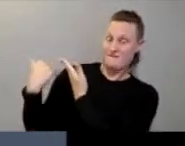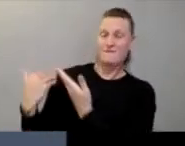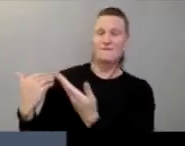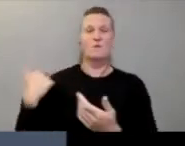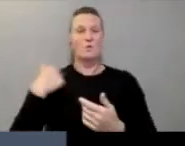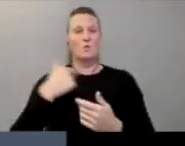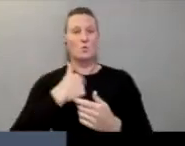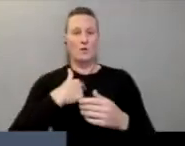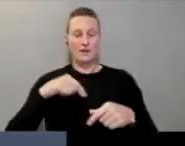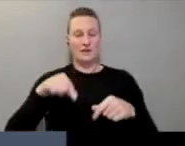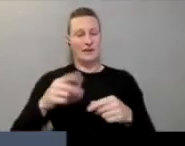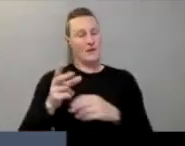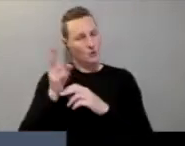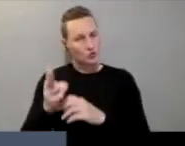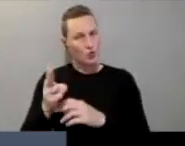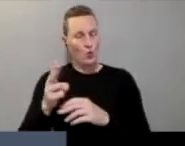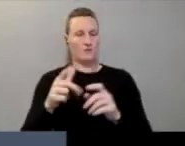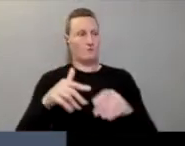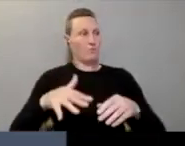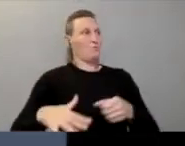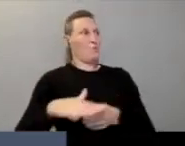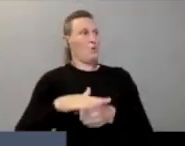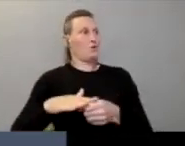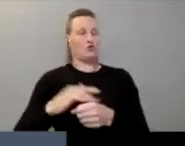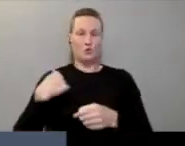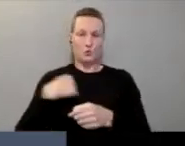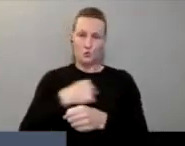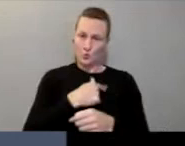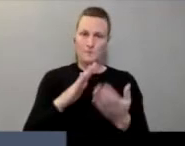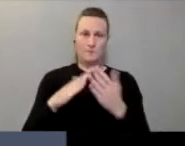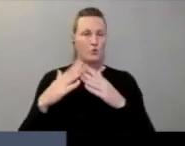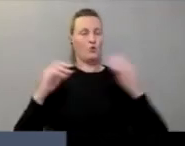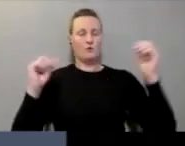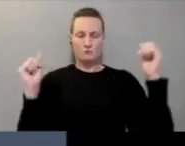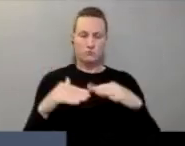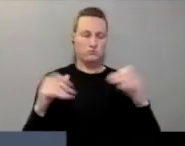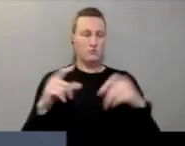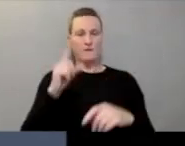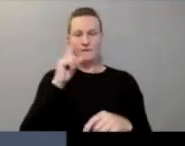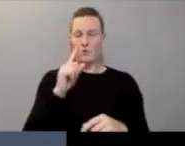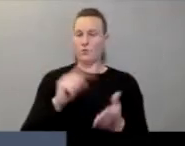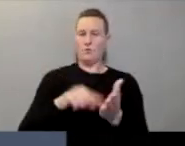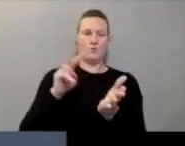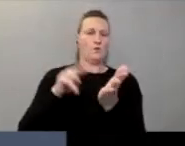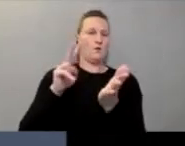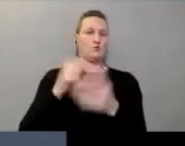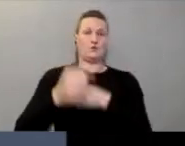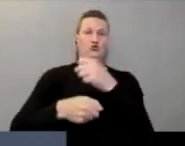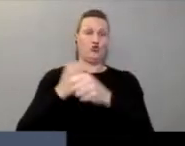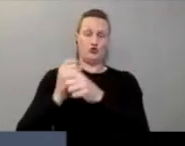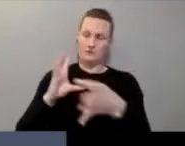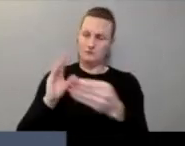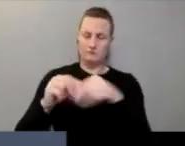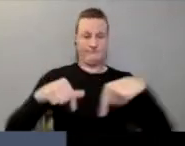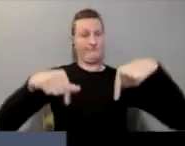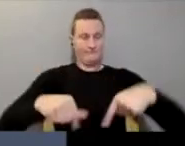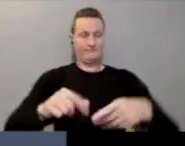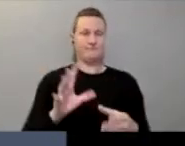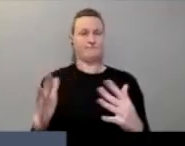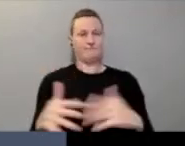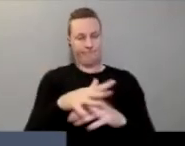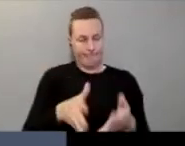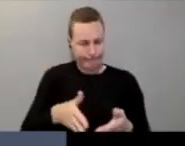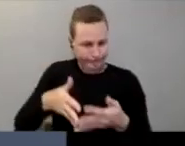and thousands of years. So I'm really excited to be the artistic director for Nuit Blanche. As Jean said, the